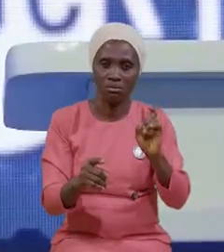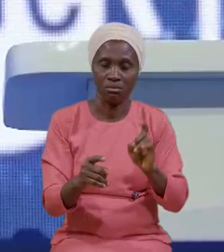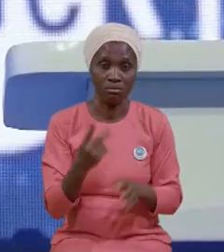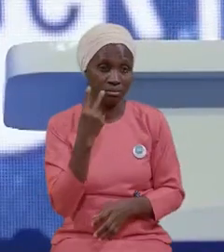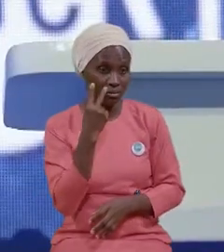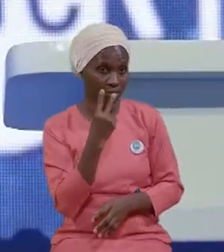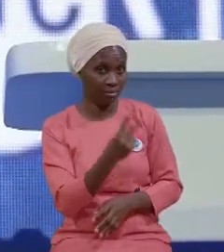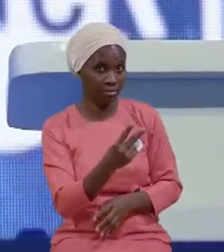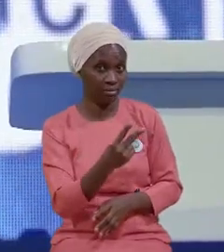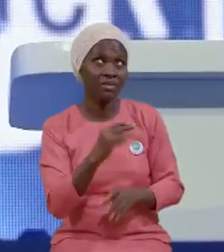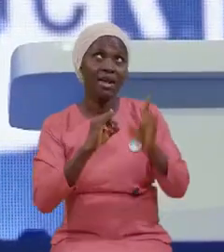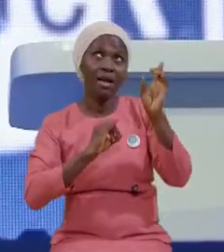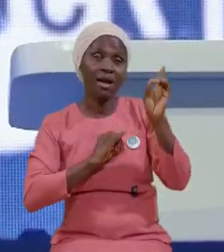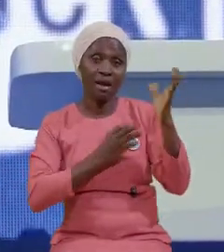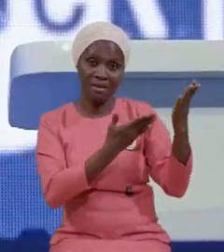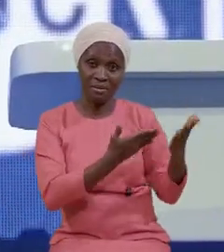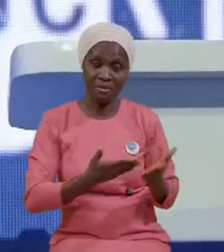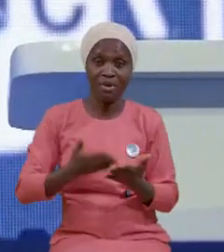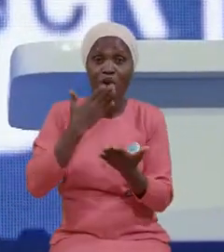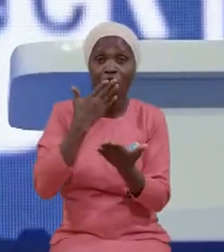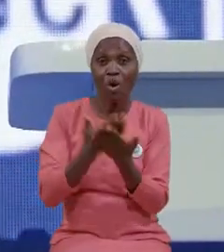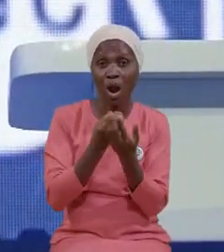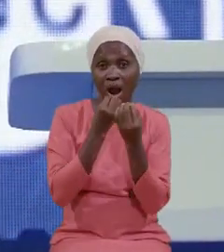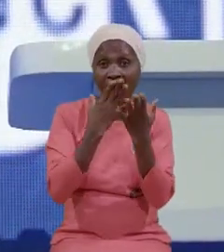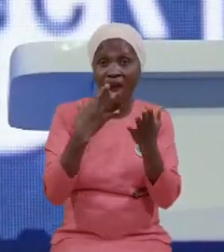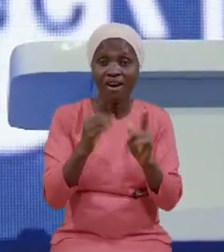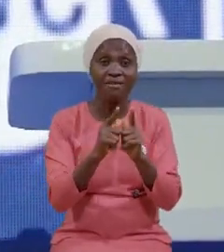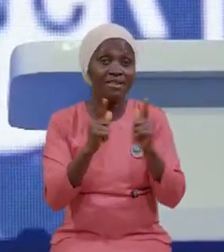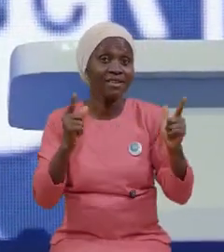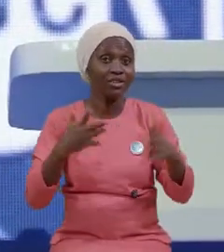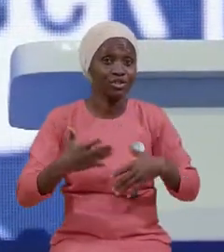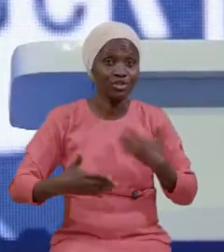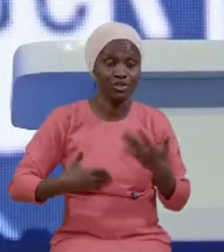Behold, I bring you good tidings of great joy,